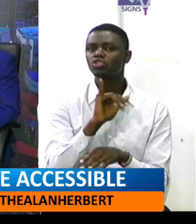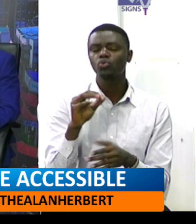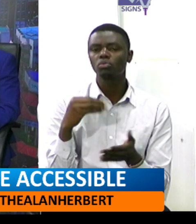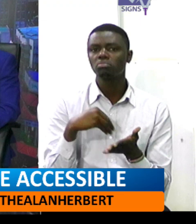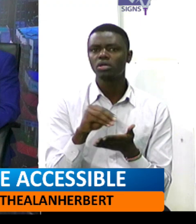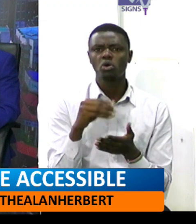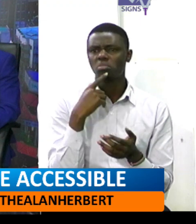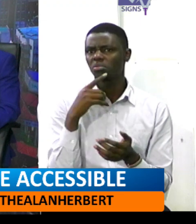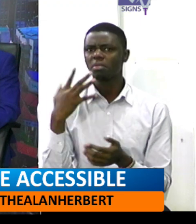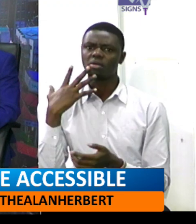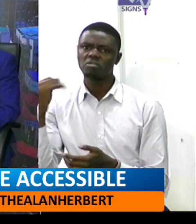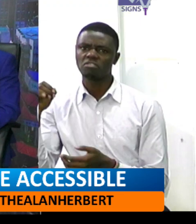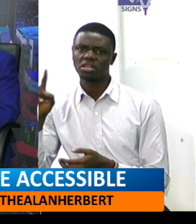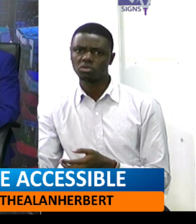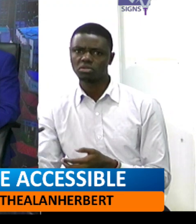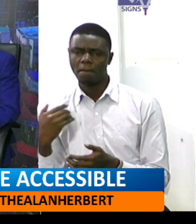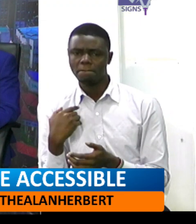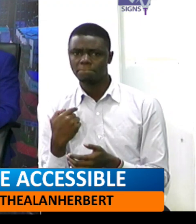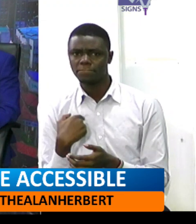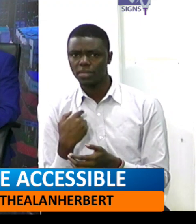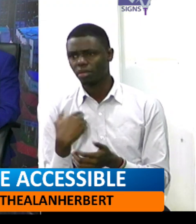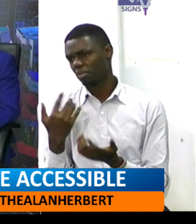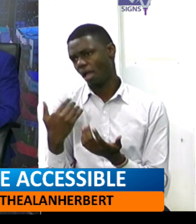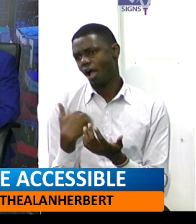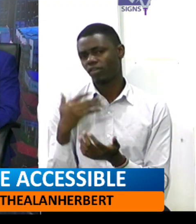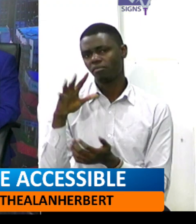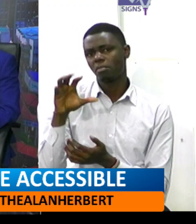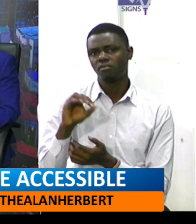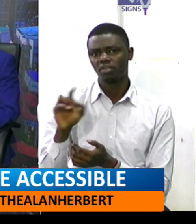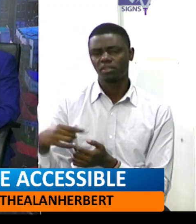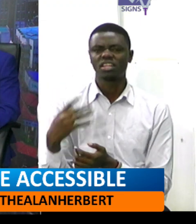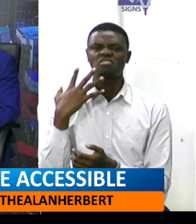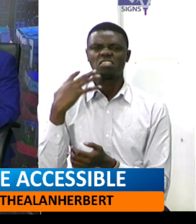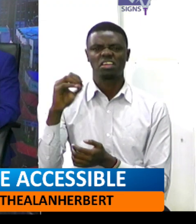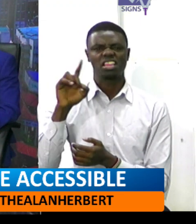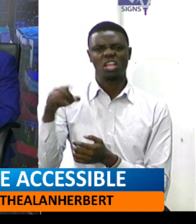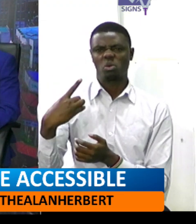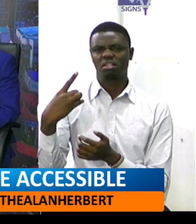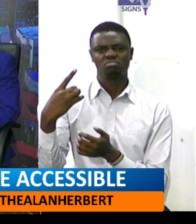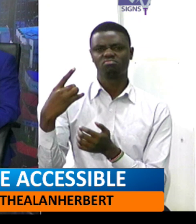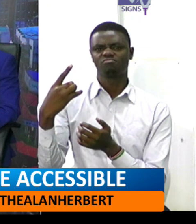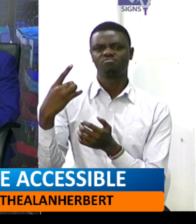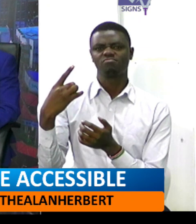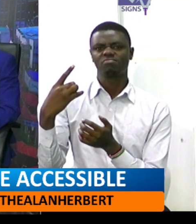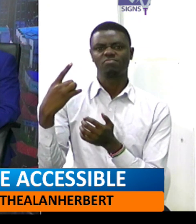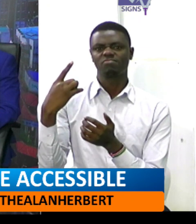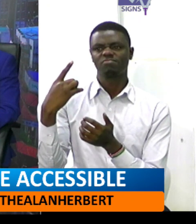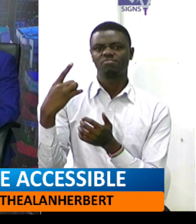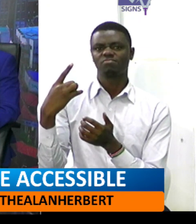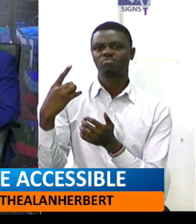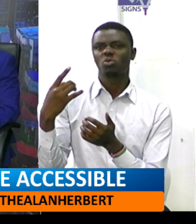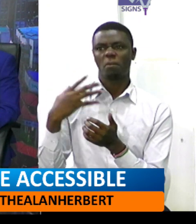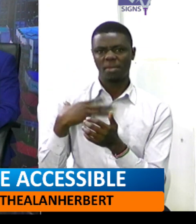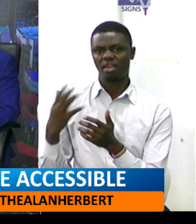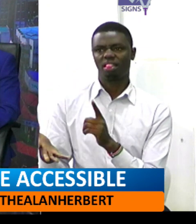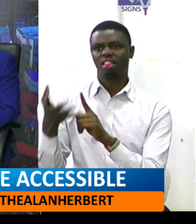said 500,000, I might be with my 50,000, and 500,000 has already put it out my